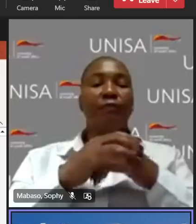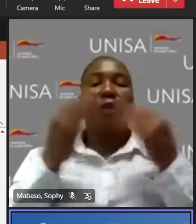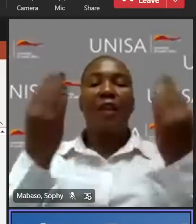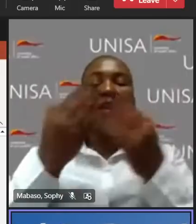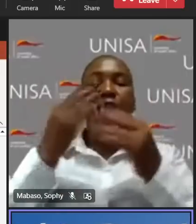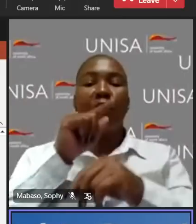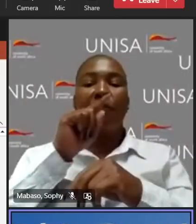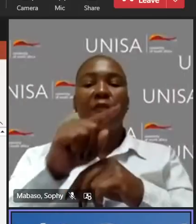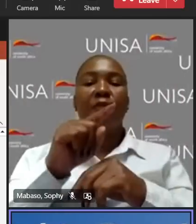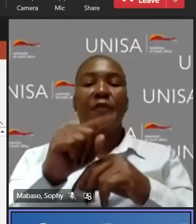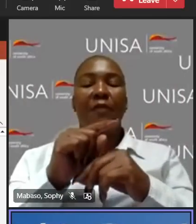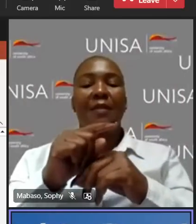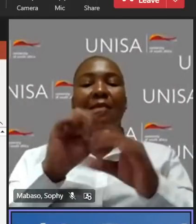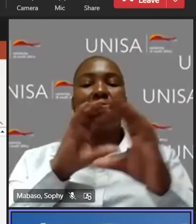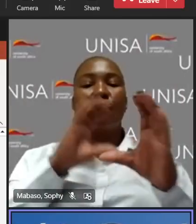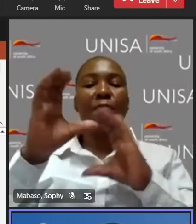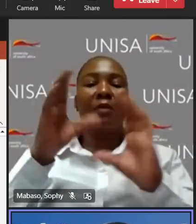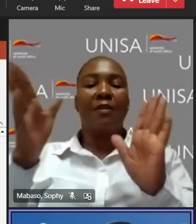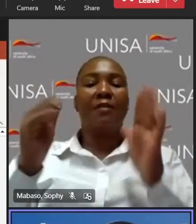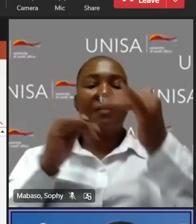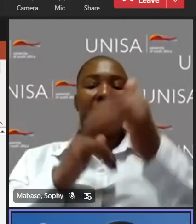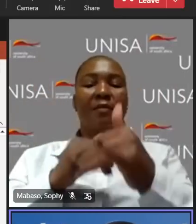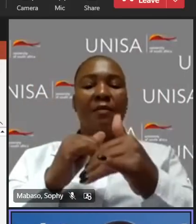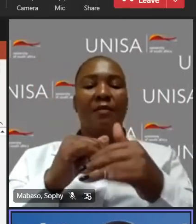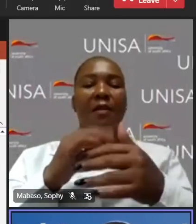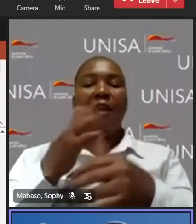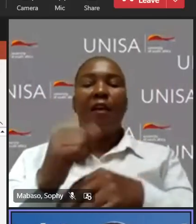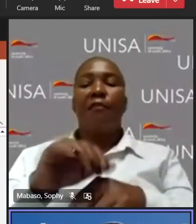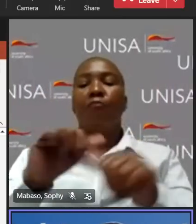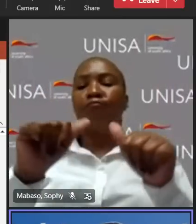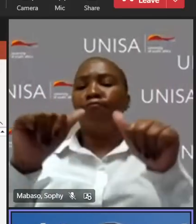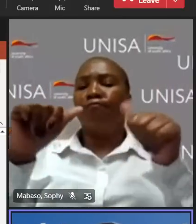see each other again tomorrow. Have an incredible day